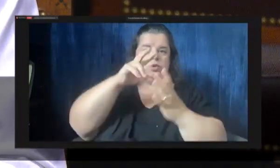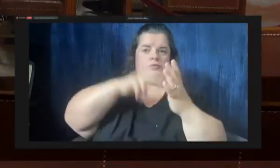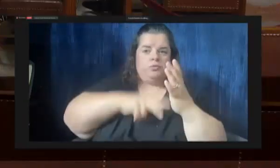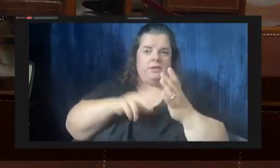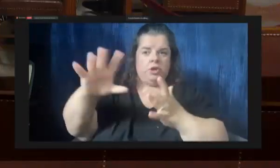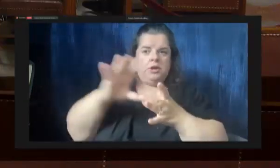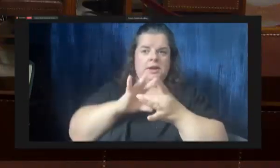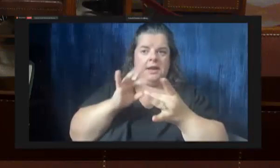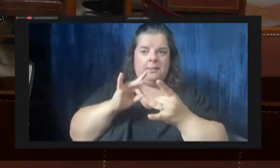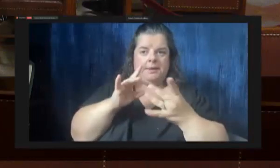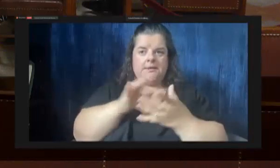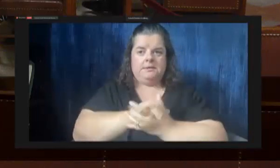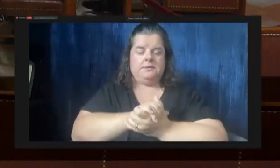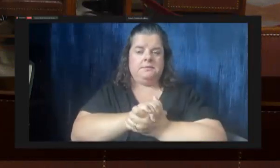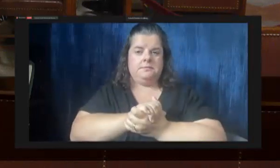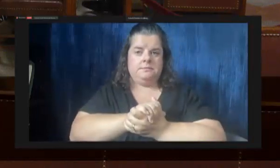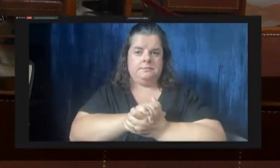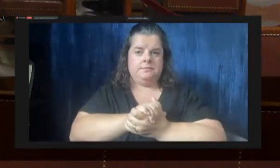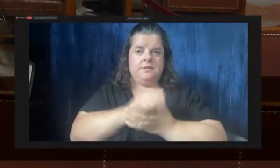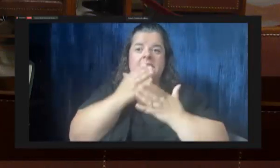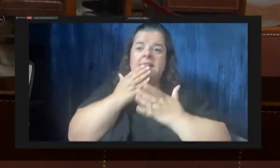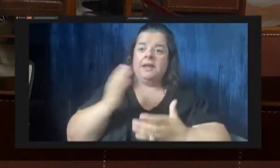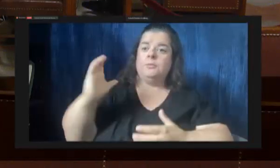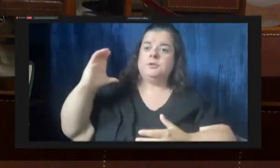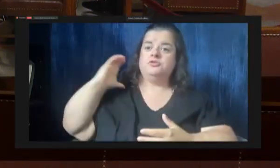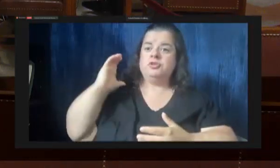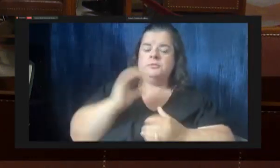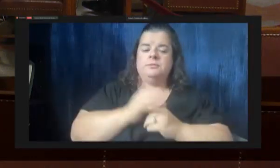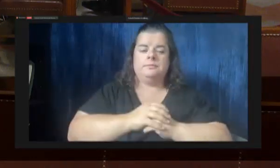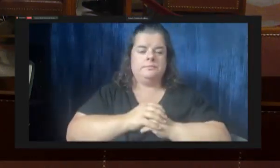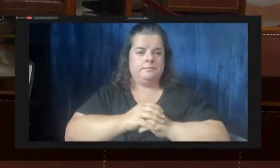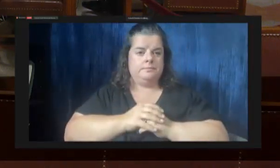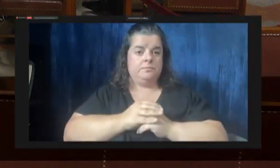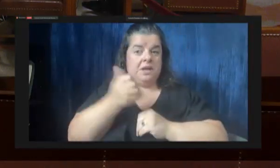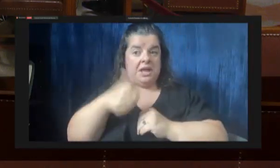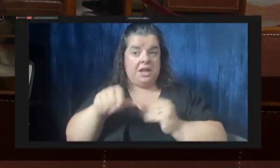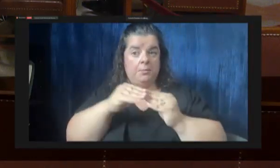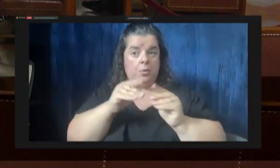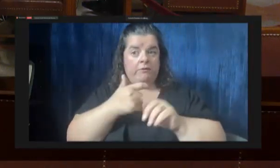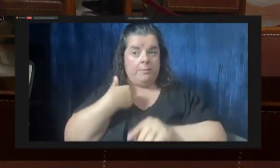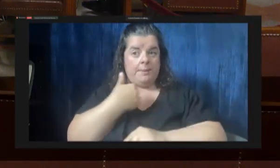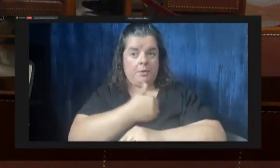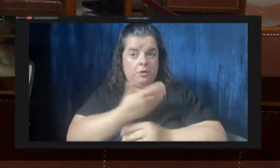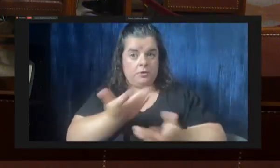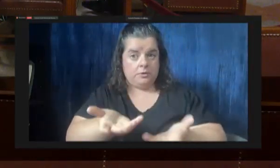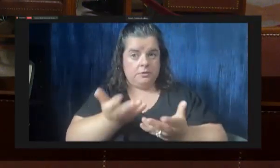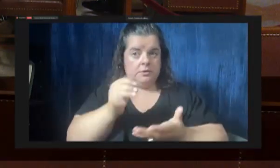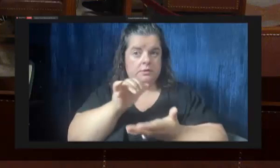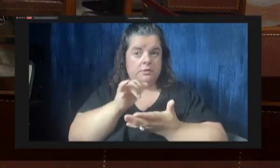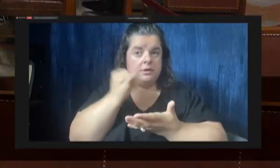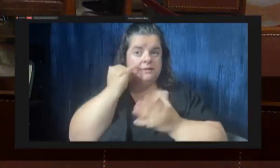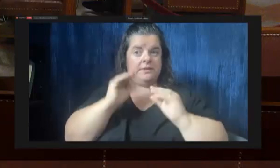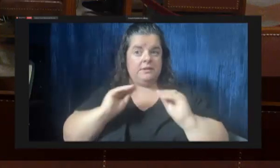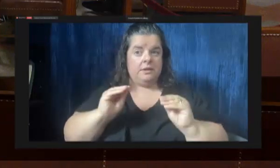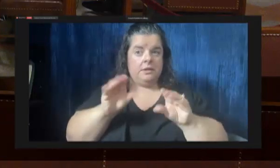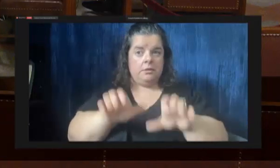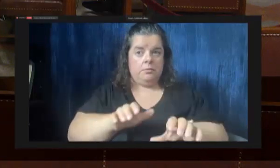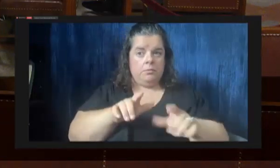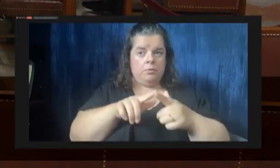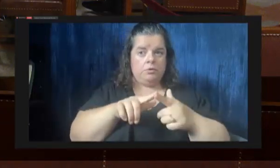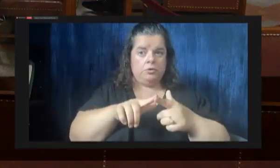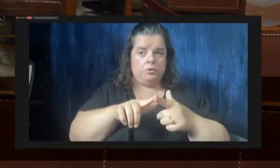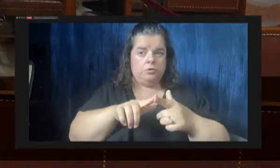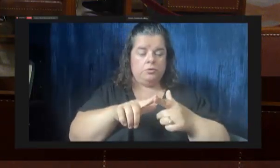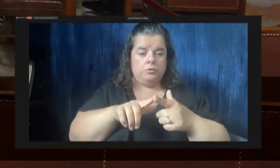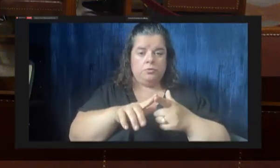record. Thanks, Mr. Chair. Thank you. Anything else from members? If not, we need a motion to, everyone was present, yeah,